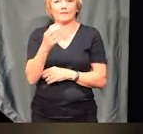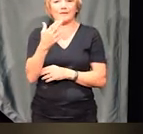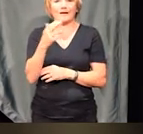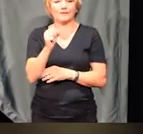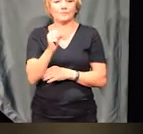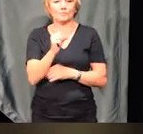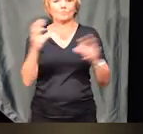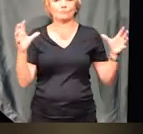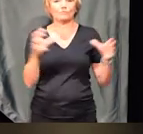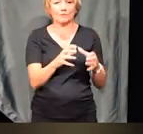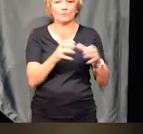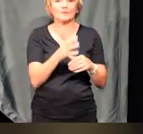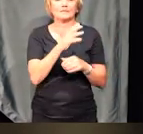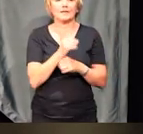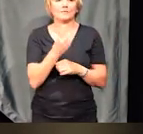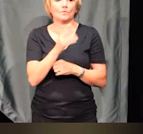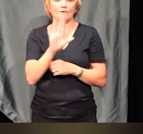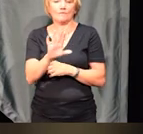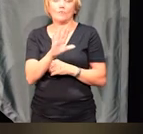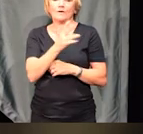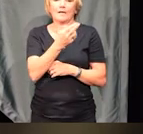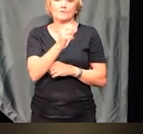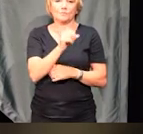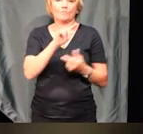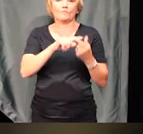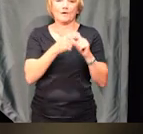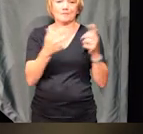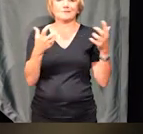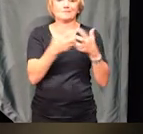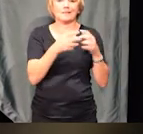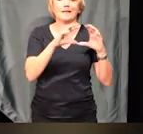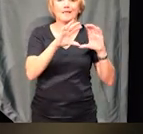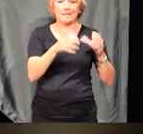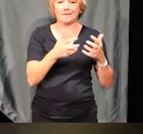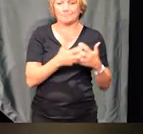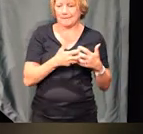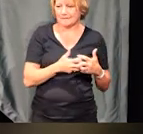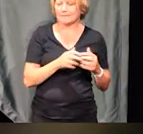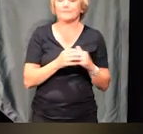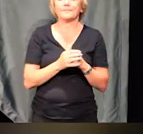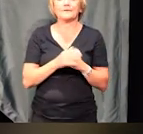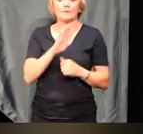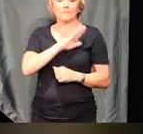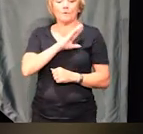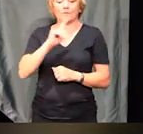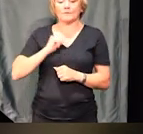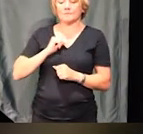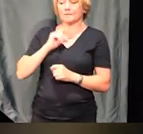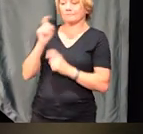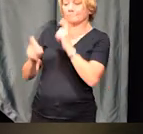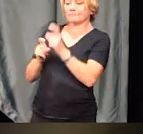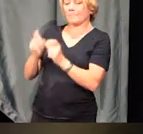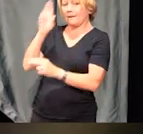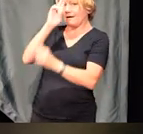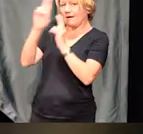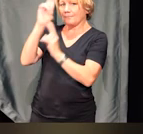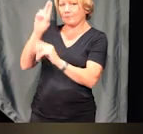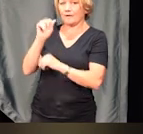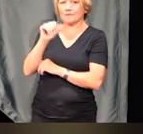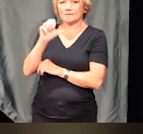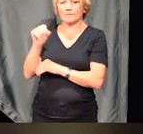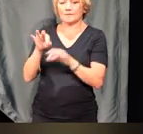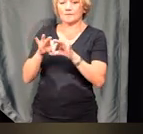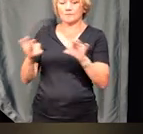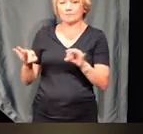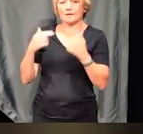her closest friends are high school classmates. Therefore, the Board of Trustees awards the Honorary Associate's